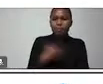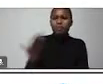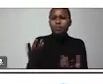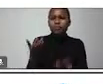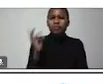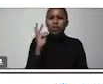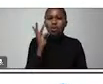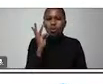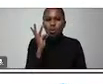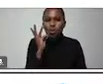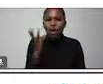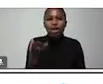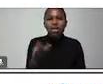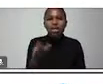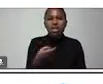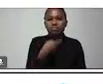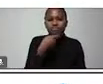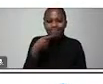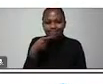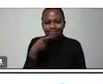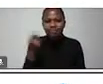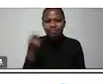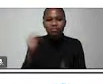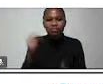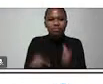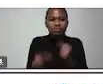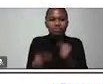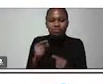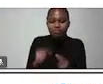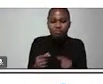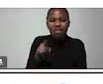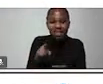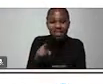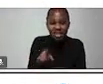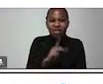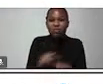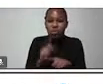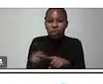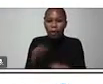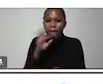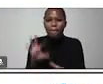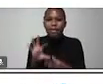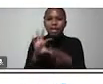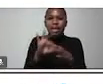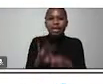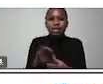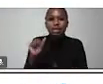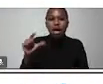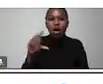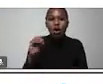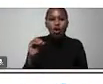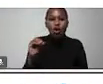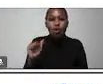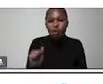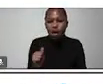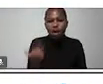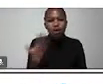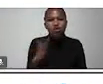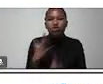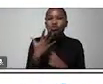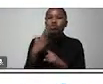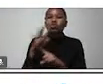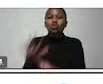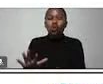citrus, deciduous, and dairy. That is those products that are actually linked to AGOA that I've shown on the other slide.